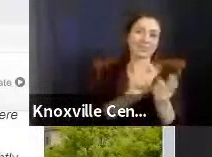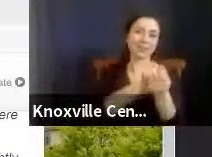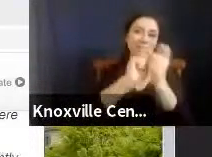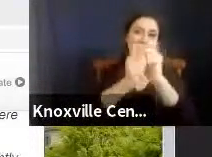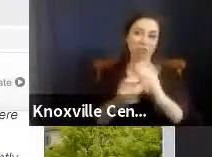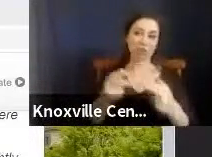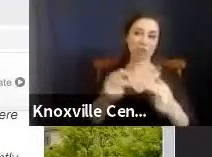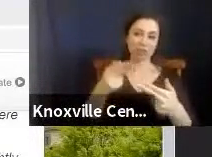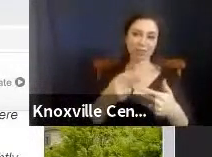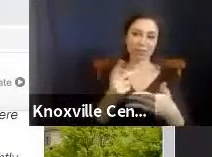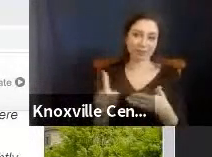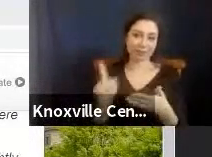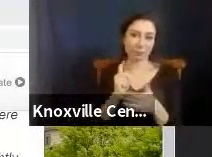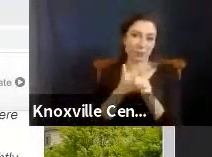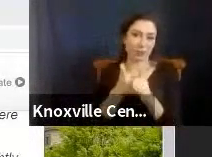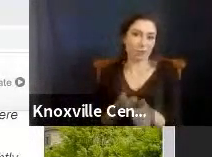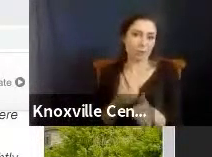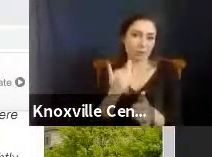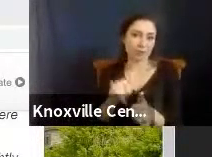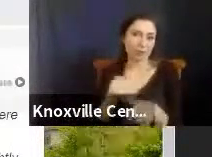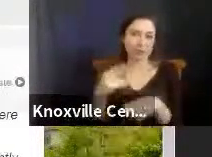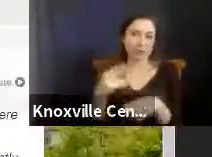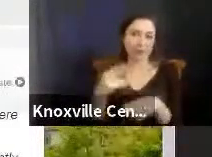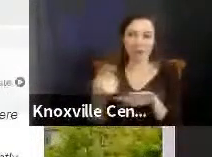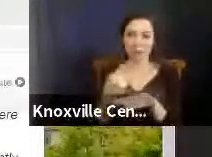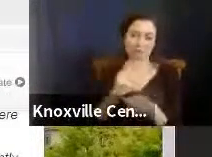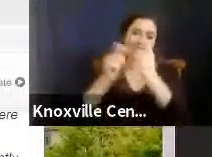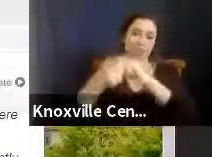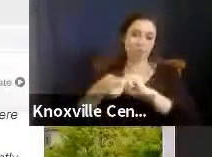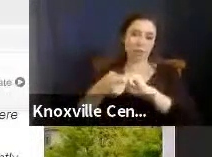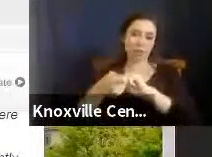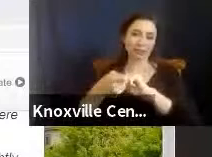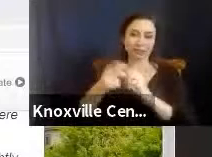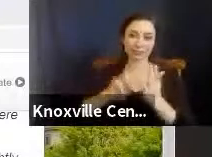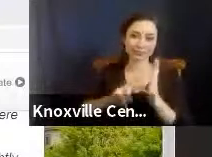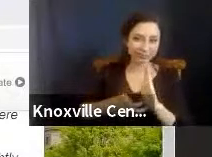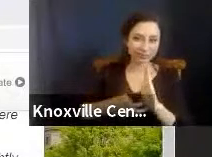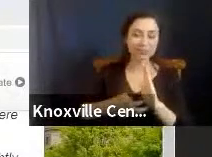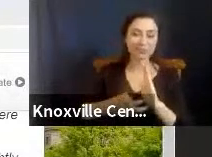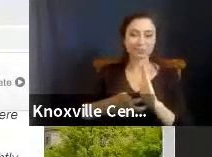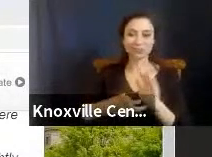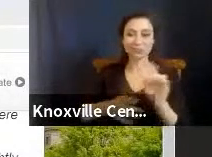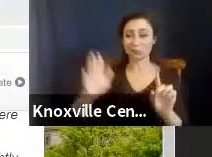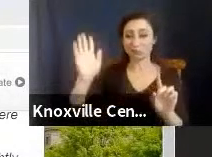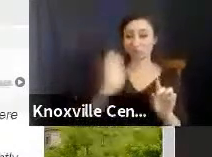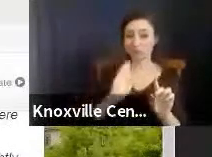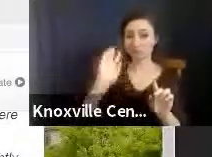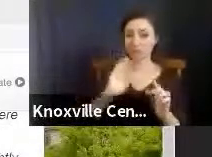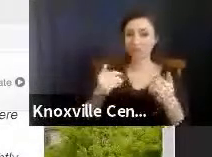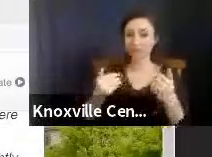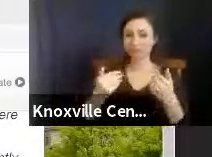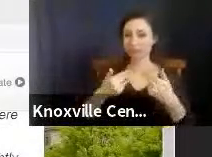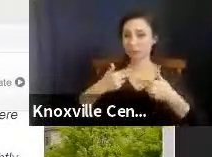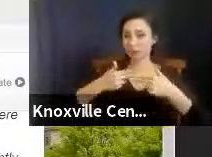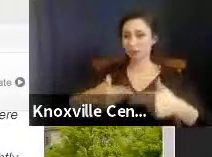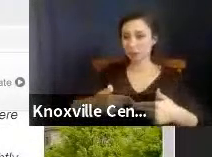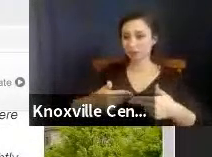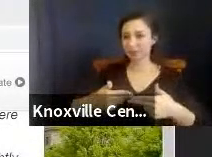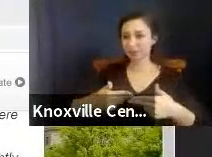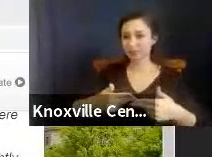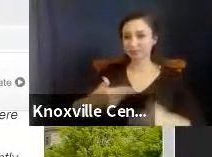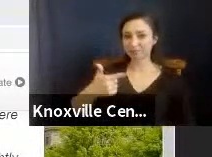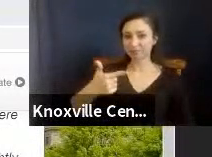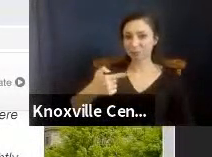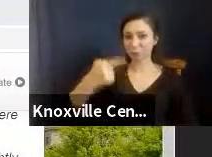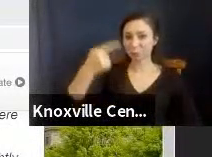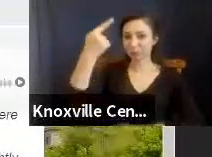using inactive. So they changed the definition. So what they did in the past, we had been using a 21 days